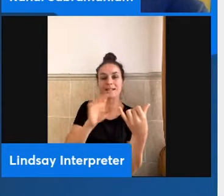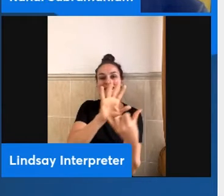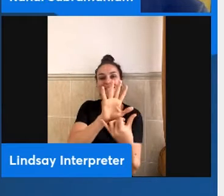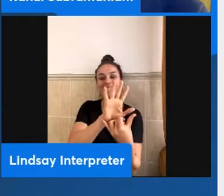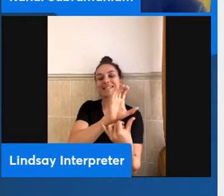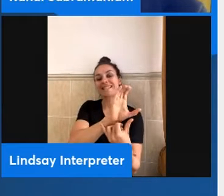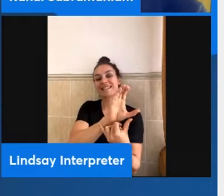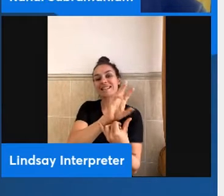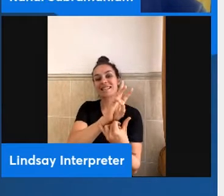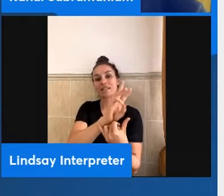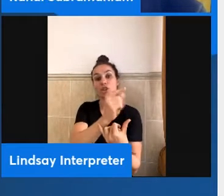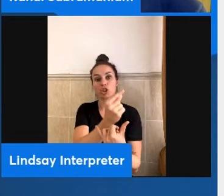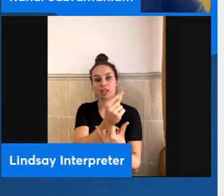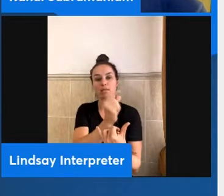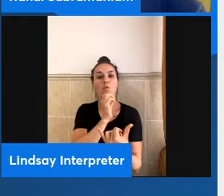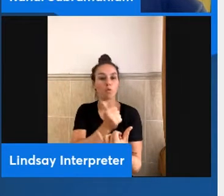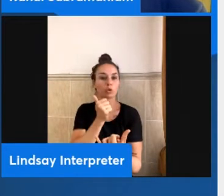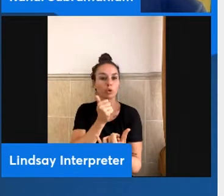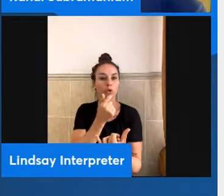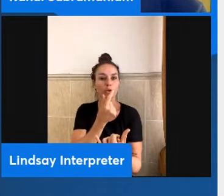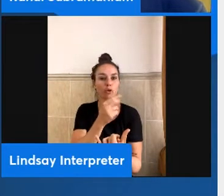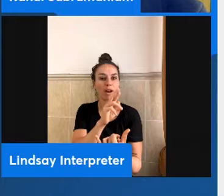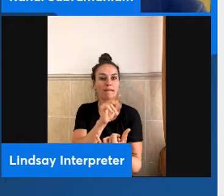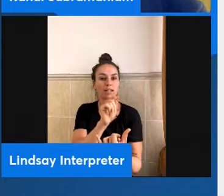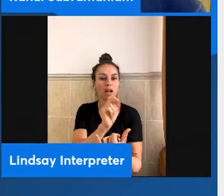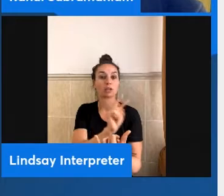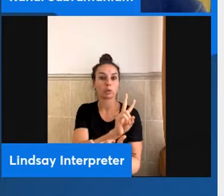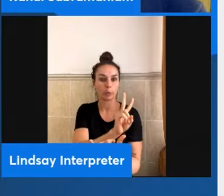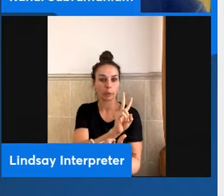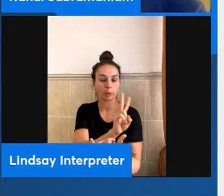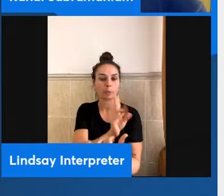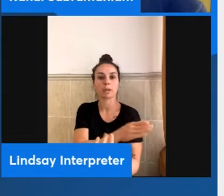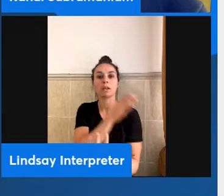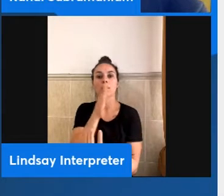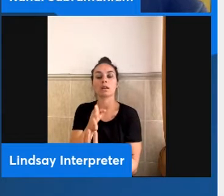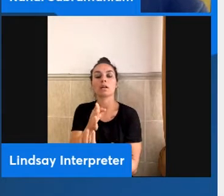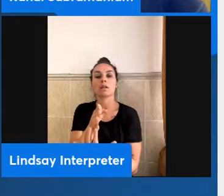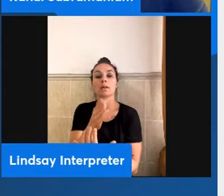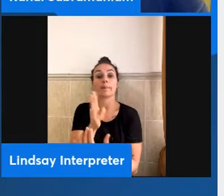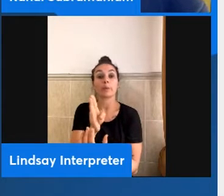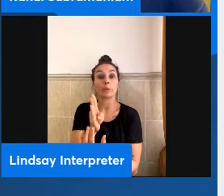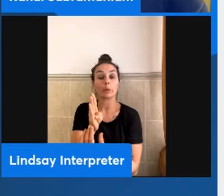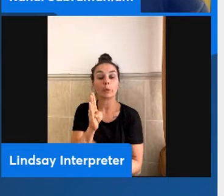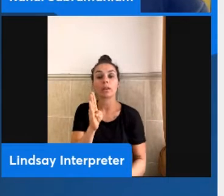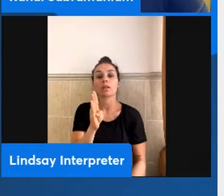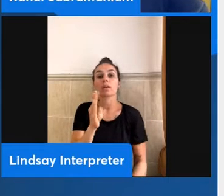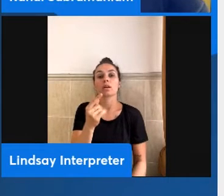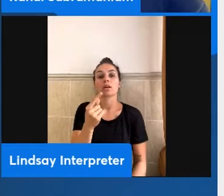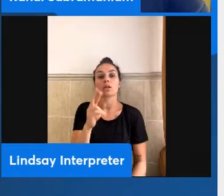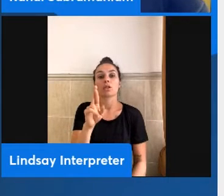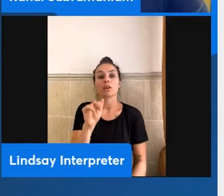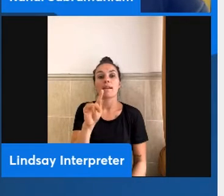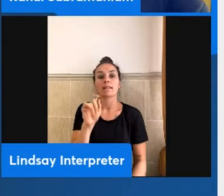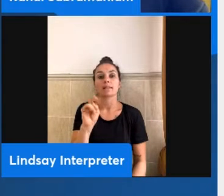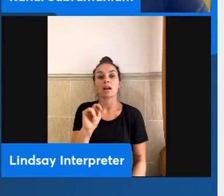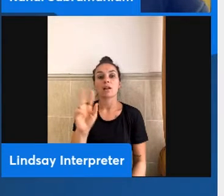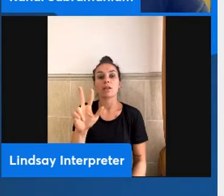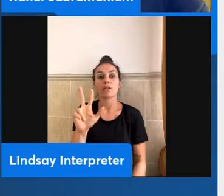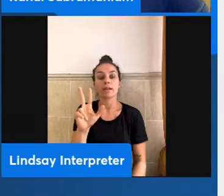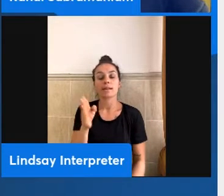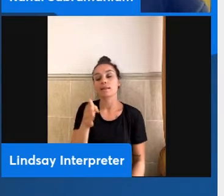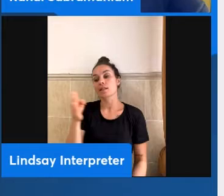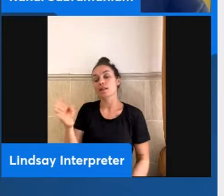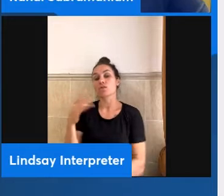C6G. So that's the older Graviton, the Graviton 2. The blue is the Graviton 3, and